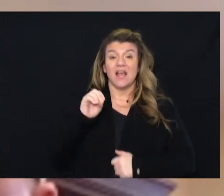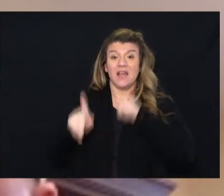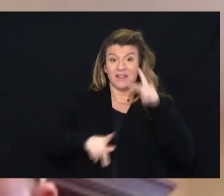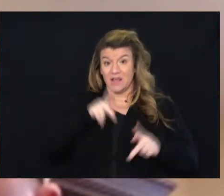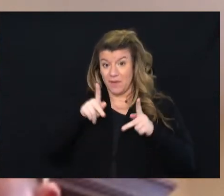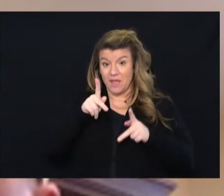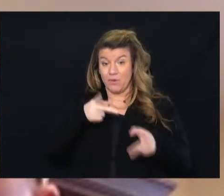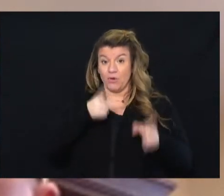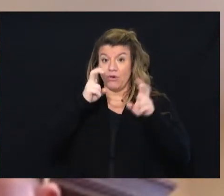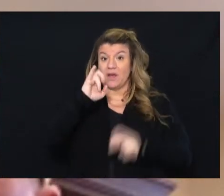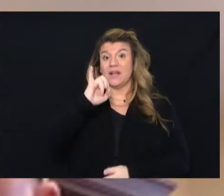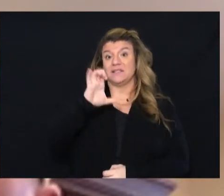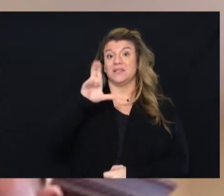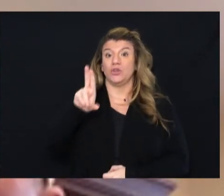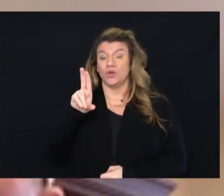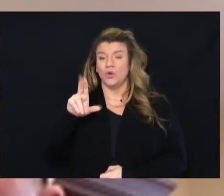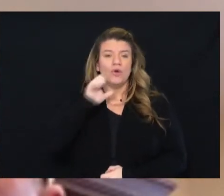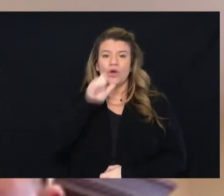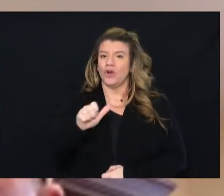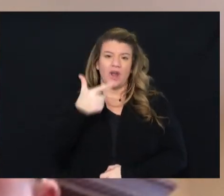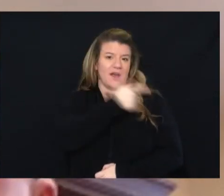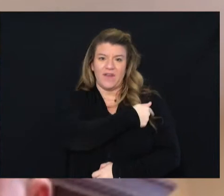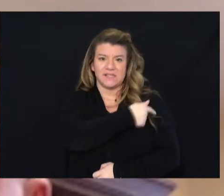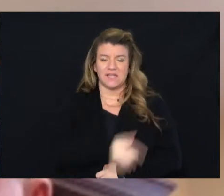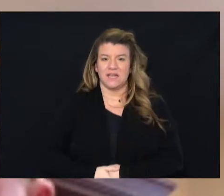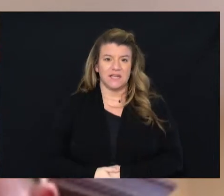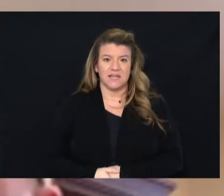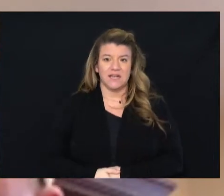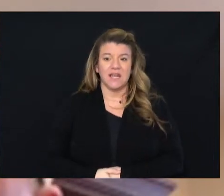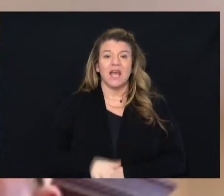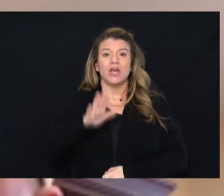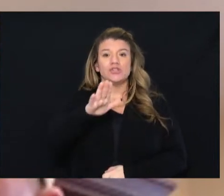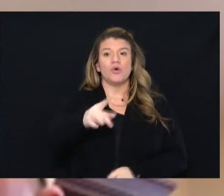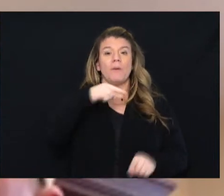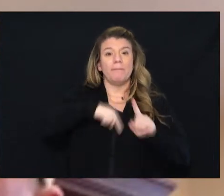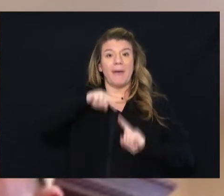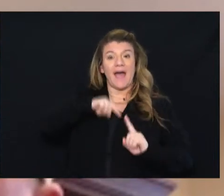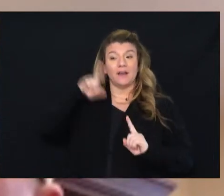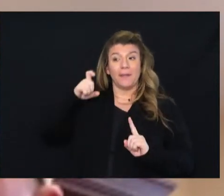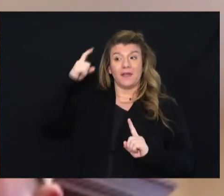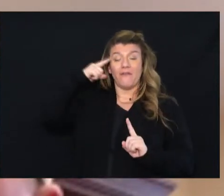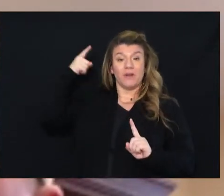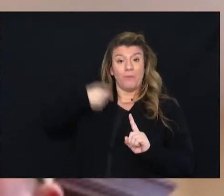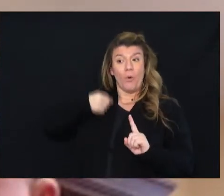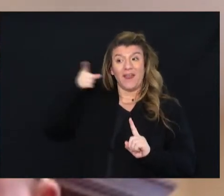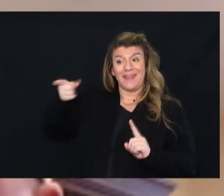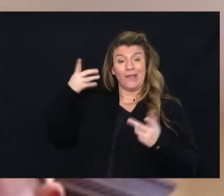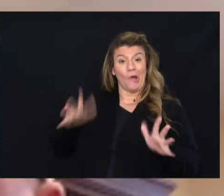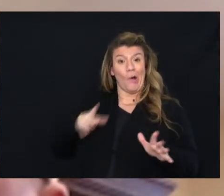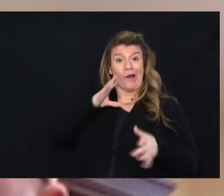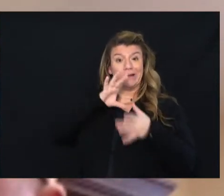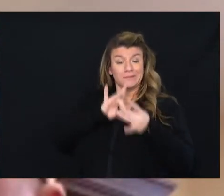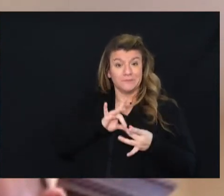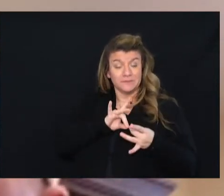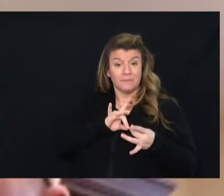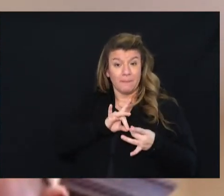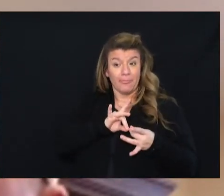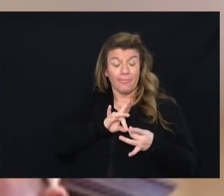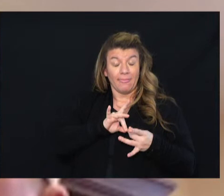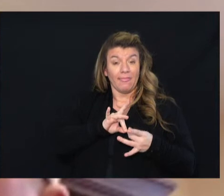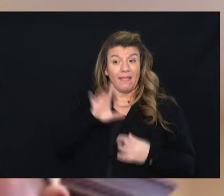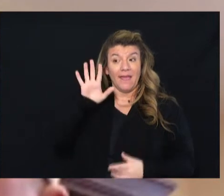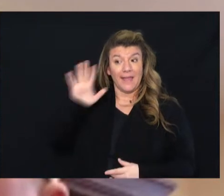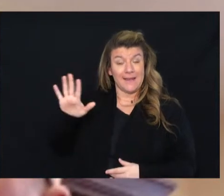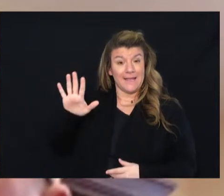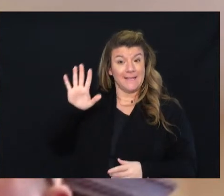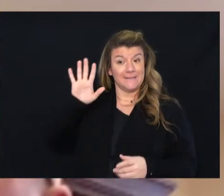in ICU are unvaccinated. Goes back to the governor's point that he made earlier. Fortunately, in his case,